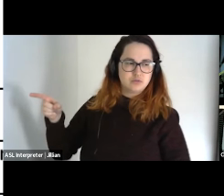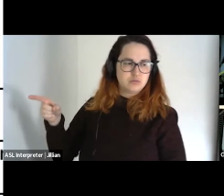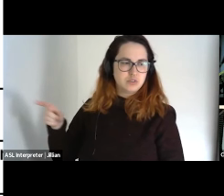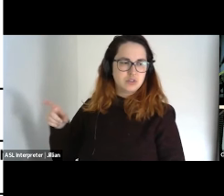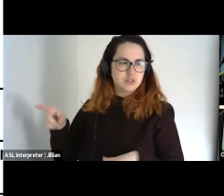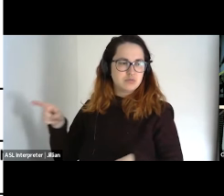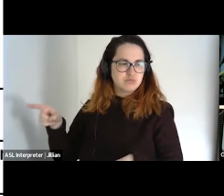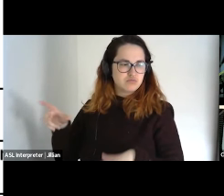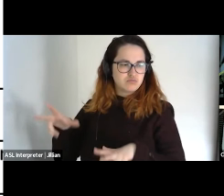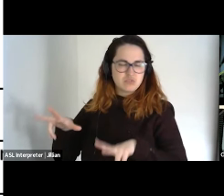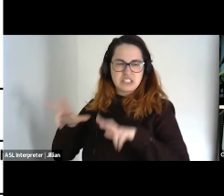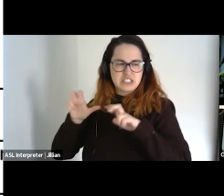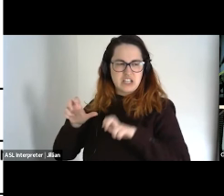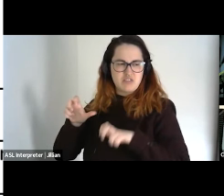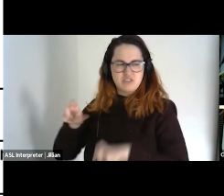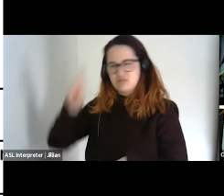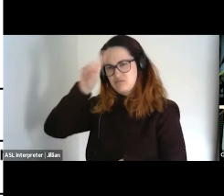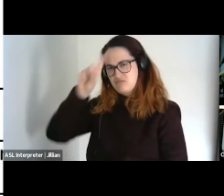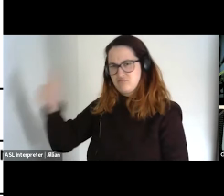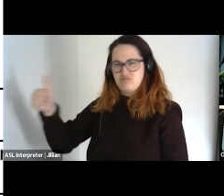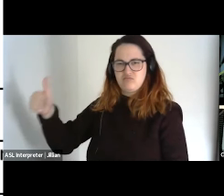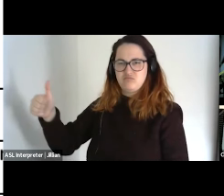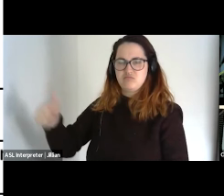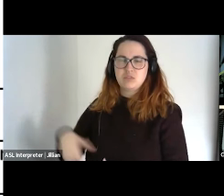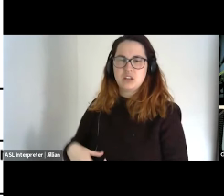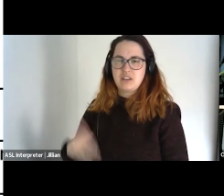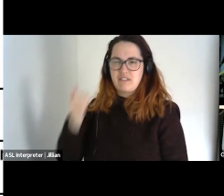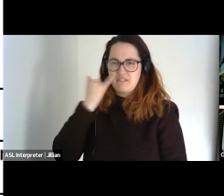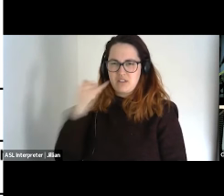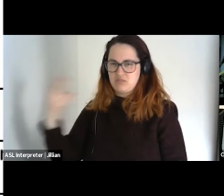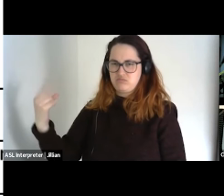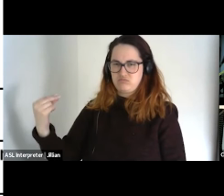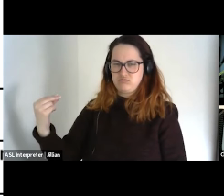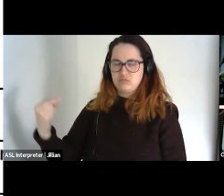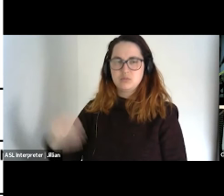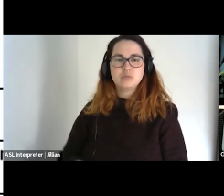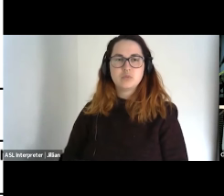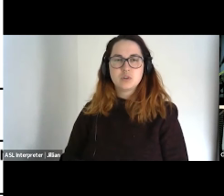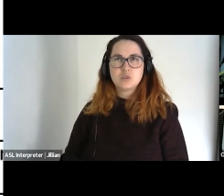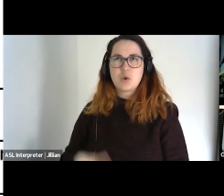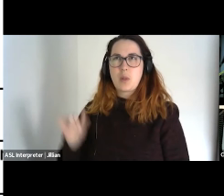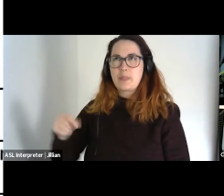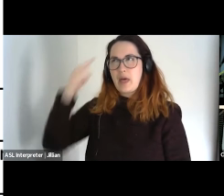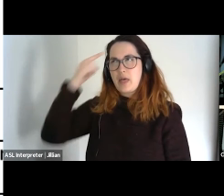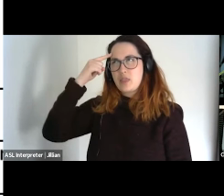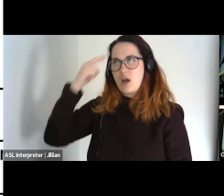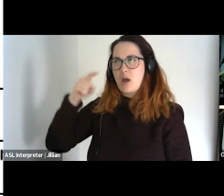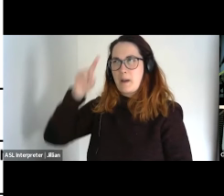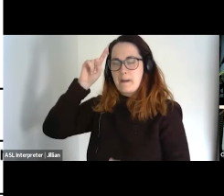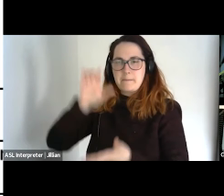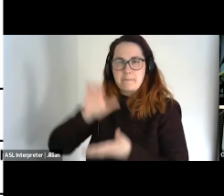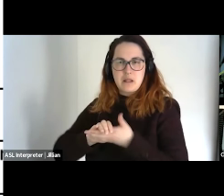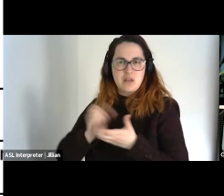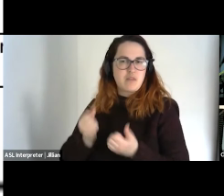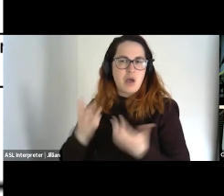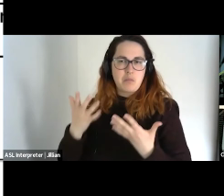starting to bring it back to that evaluation. What's the percentage of me believing that thought? I believed it 80% in the